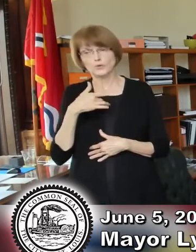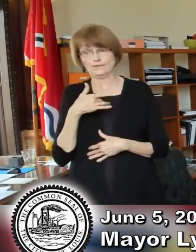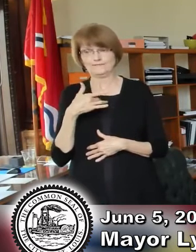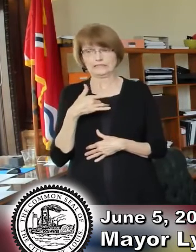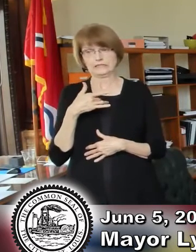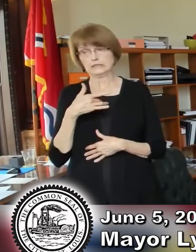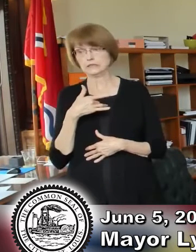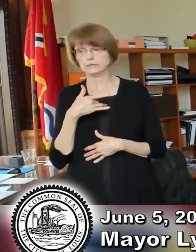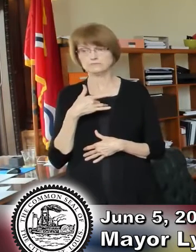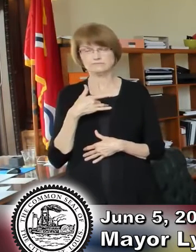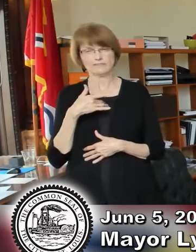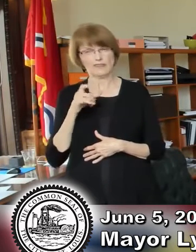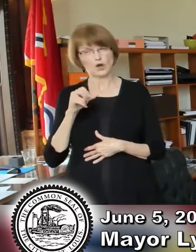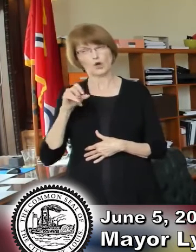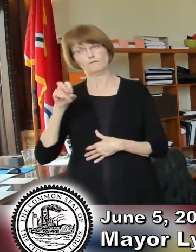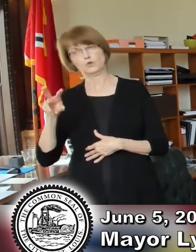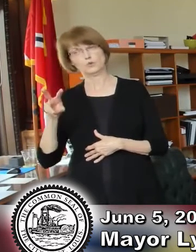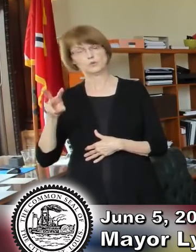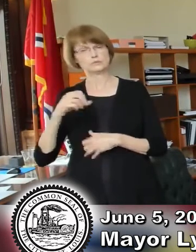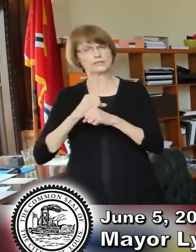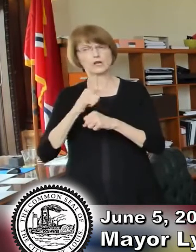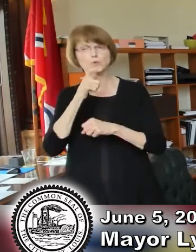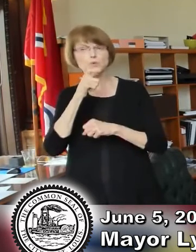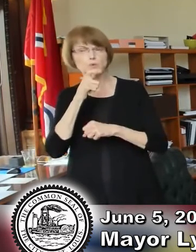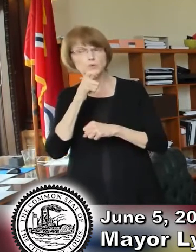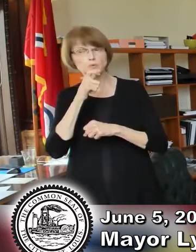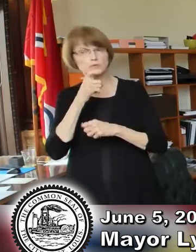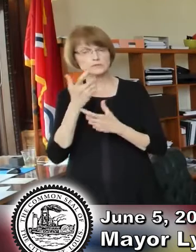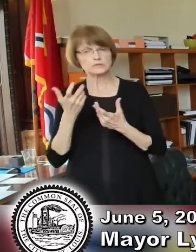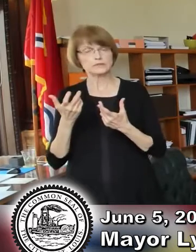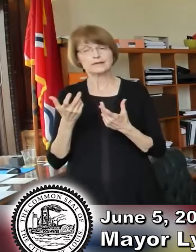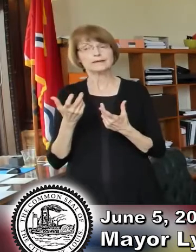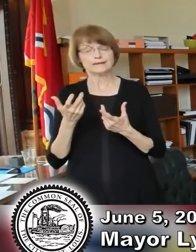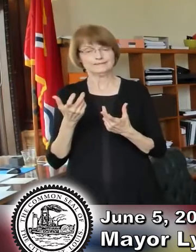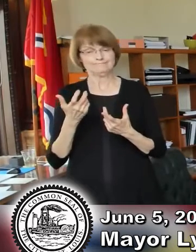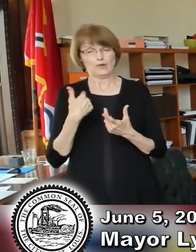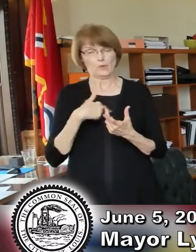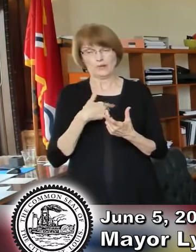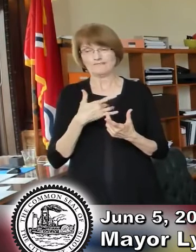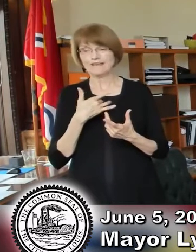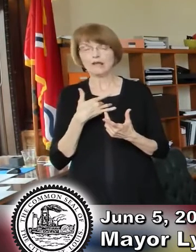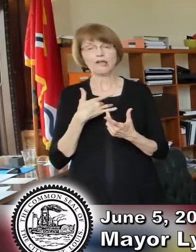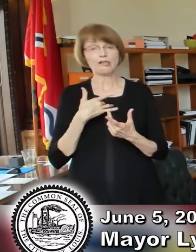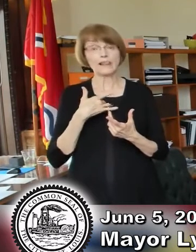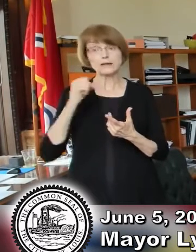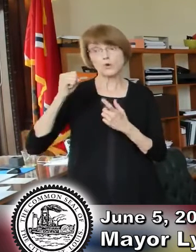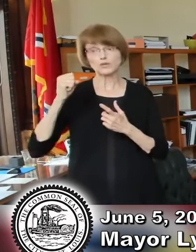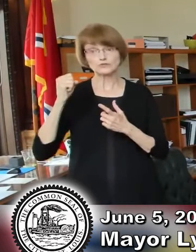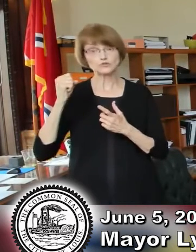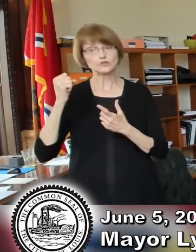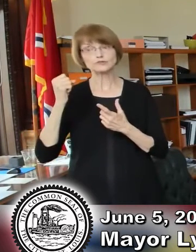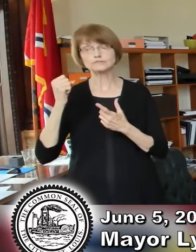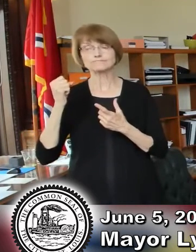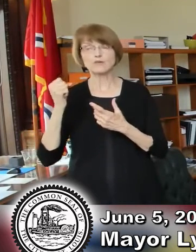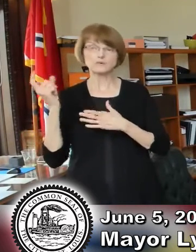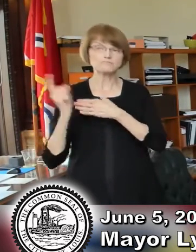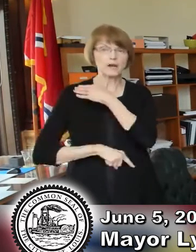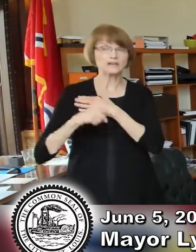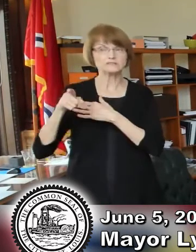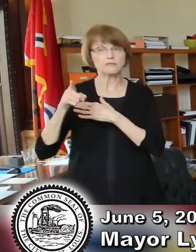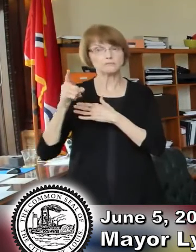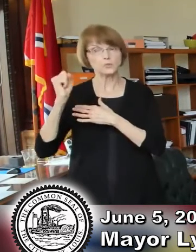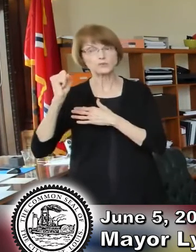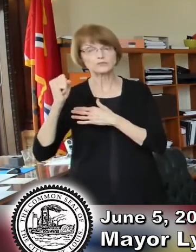kept safe by the curfew? We feel like it's just to punish protesters and citizens.